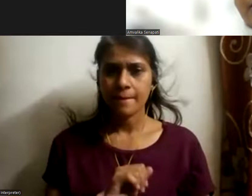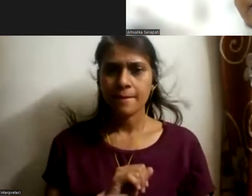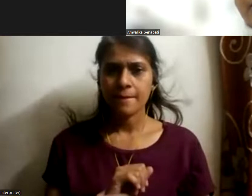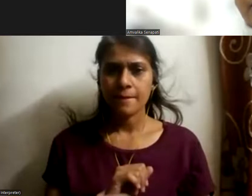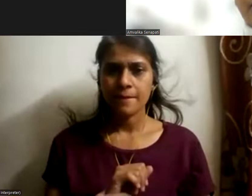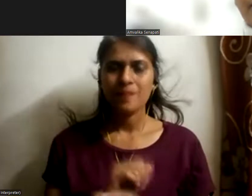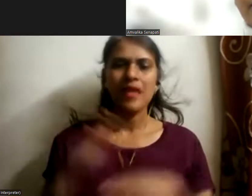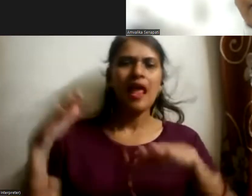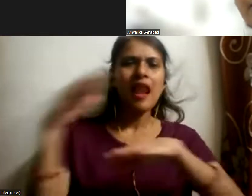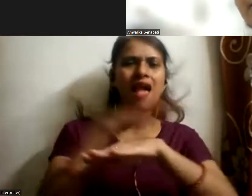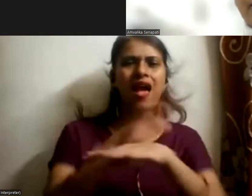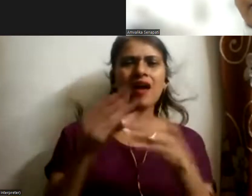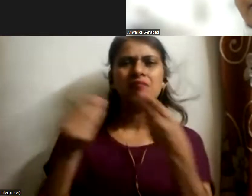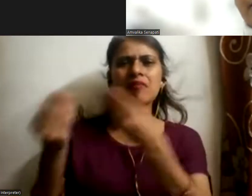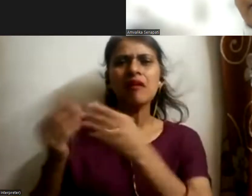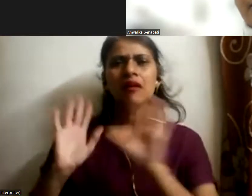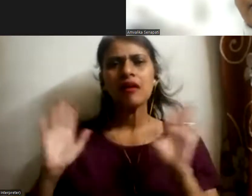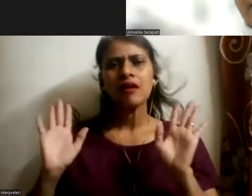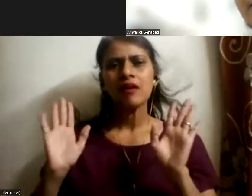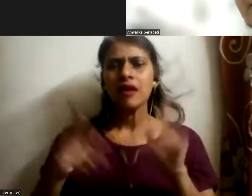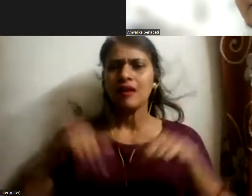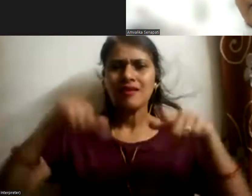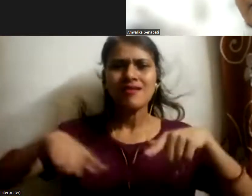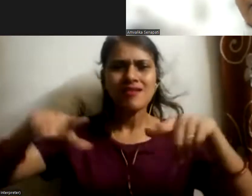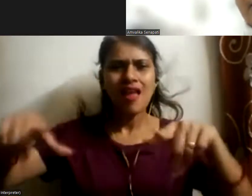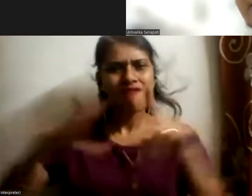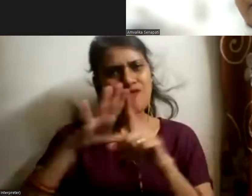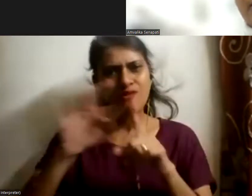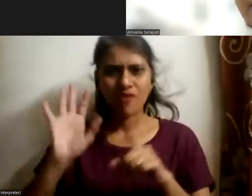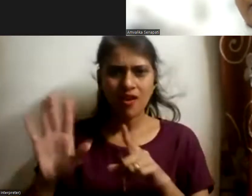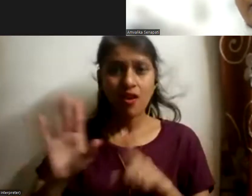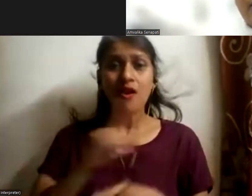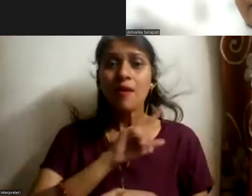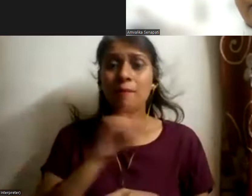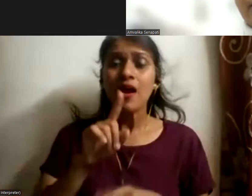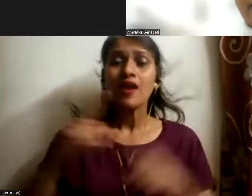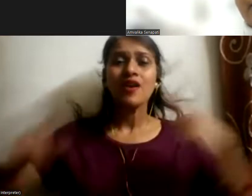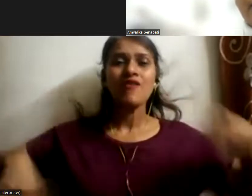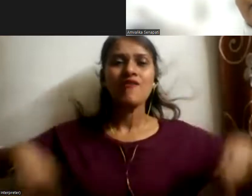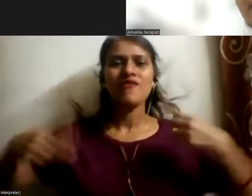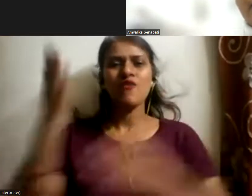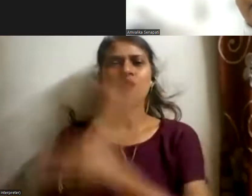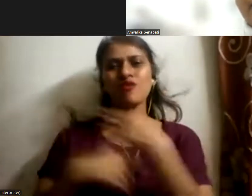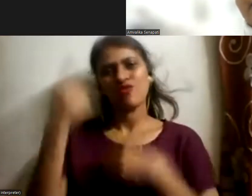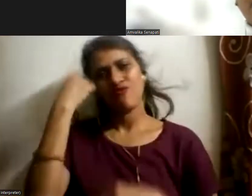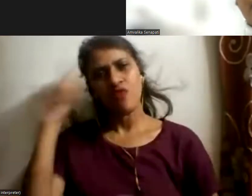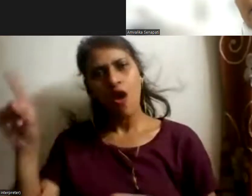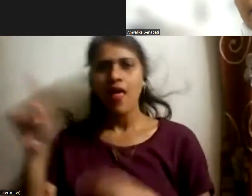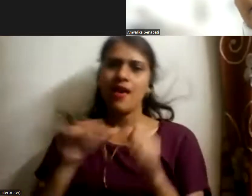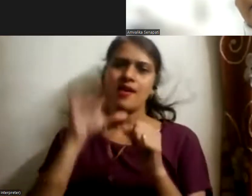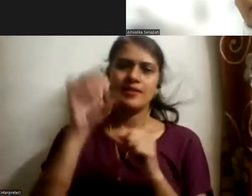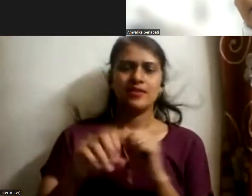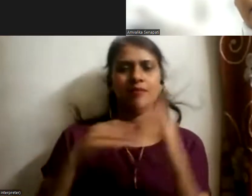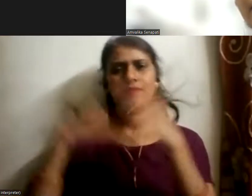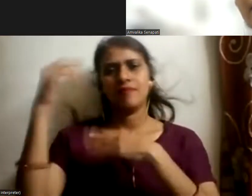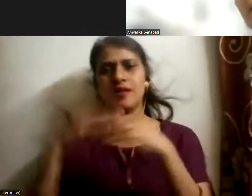given ramps and tiles, but they are only for the wheelchair users. But if we talk